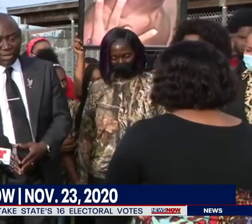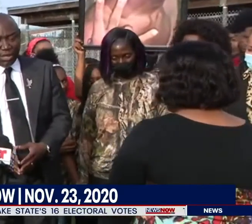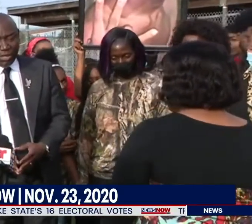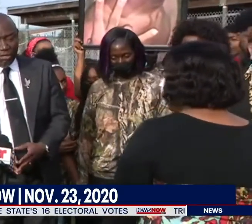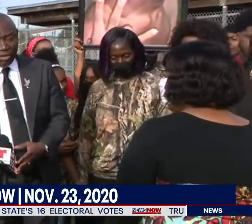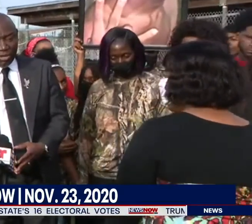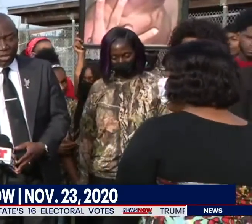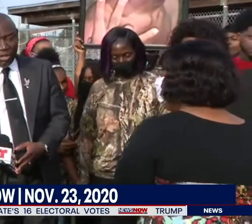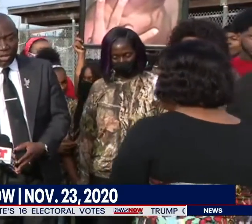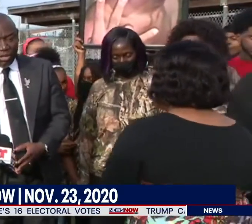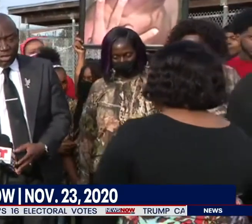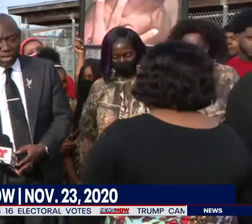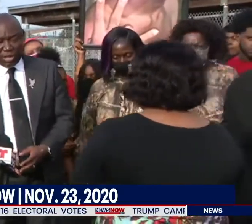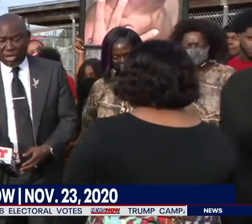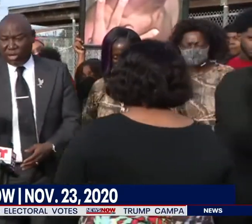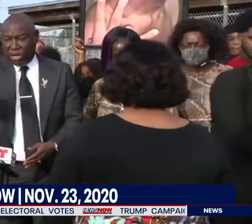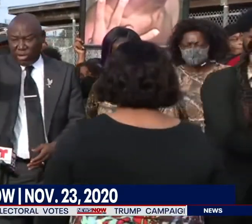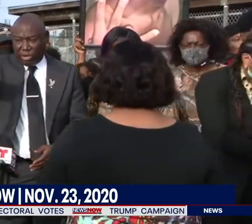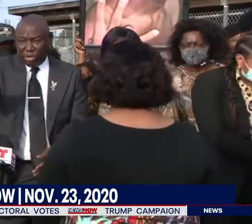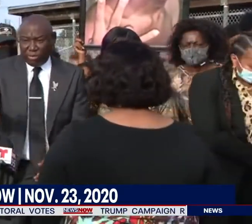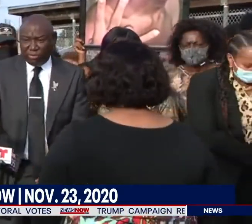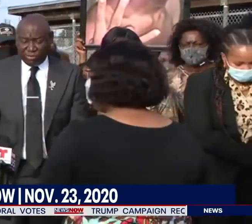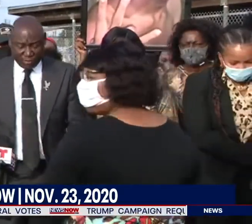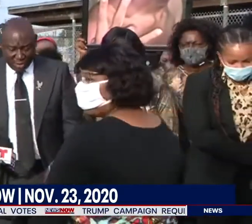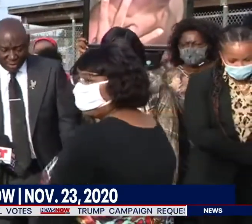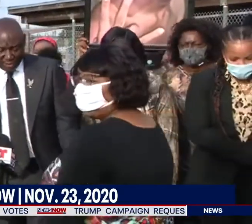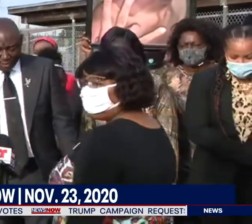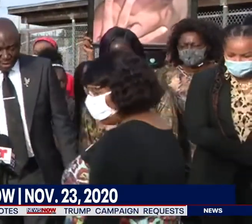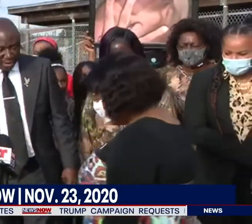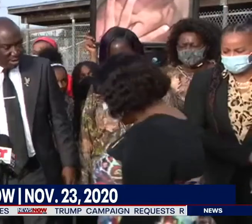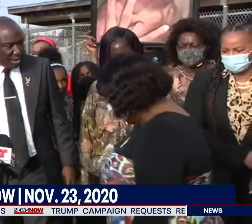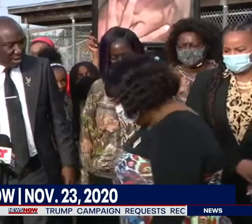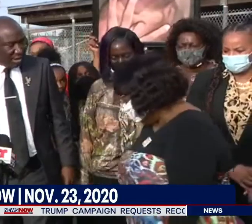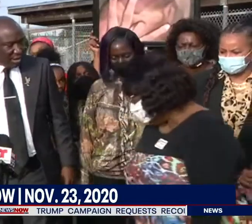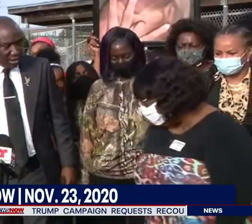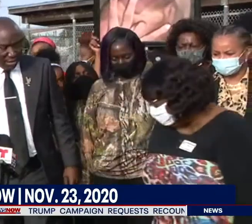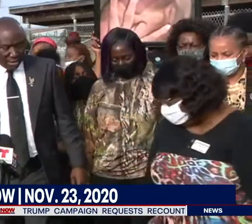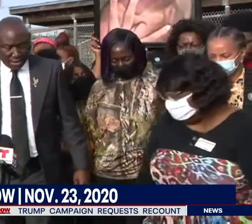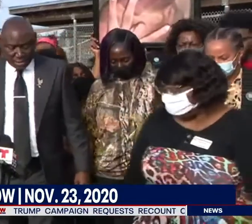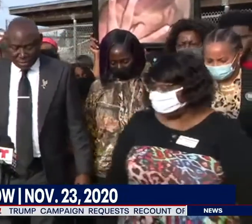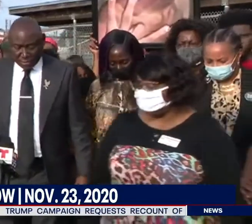these families in the community certainly to heal you you can